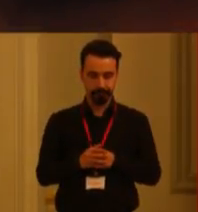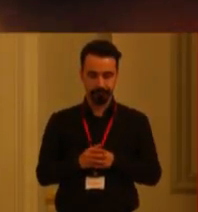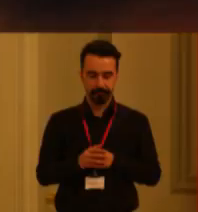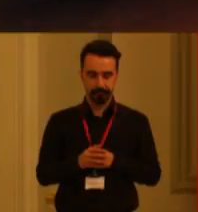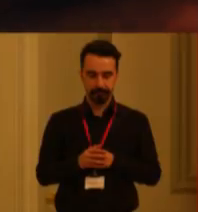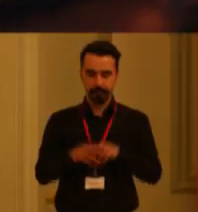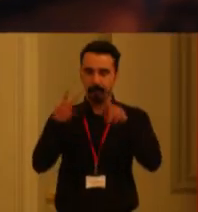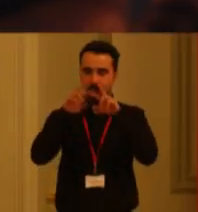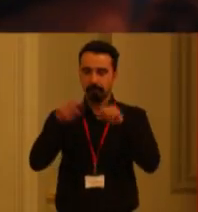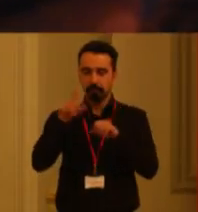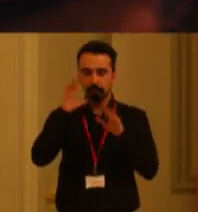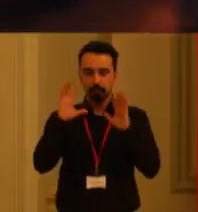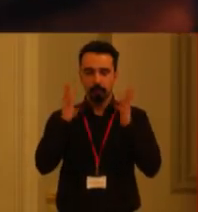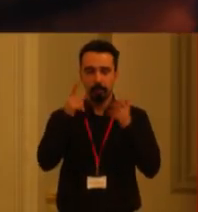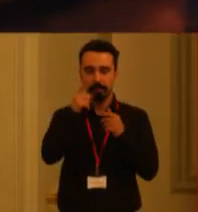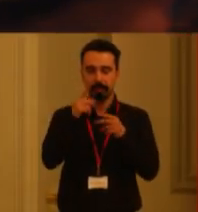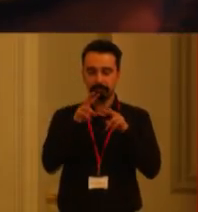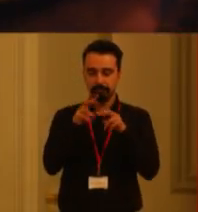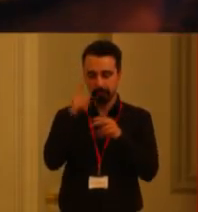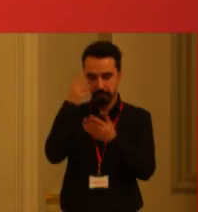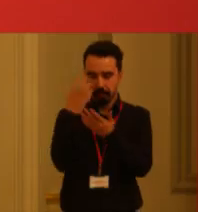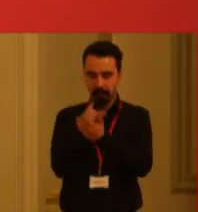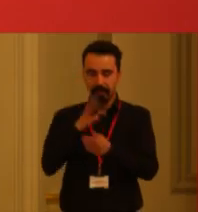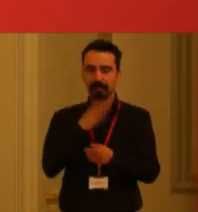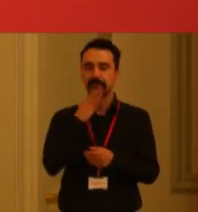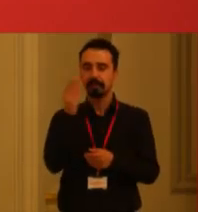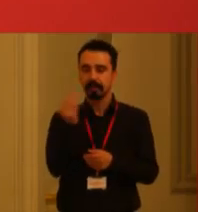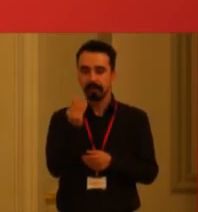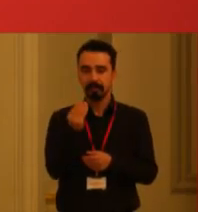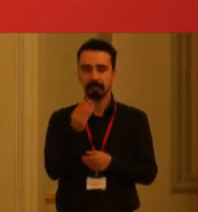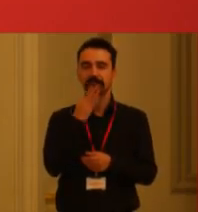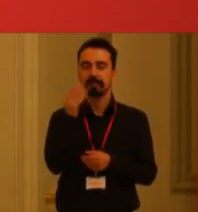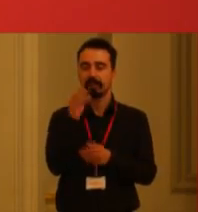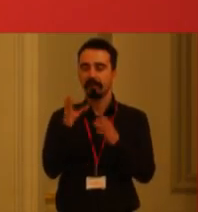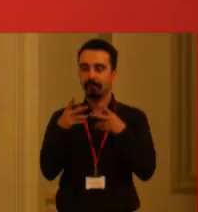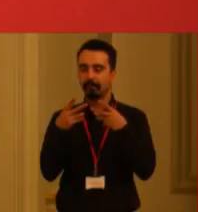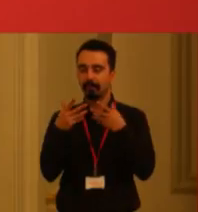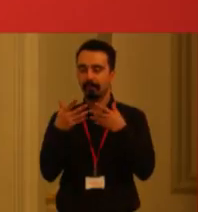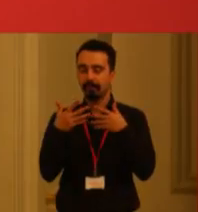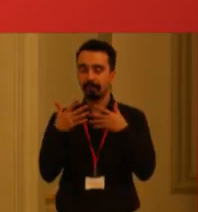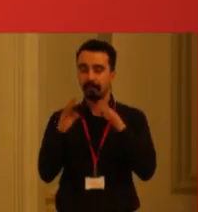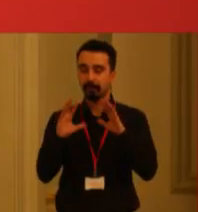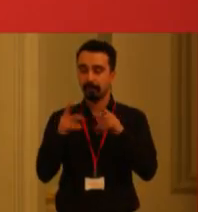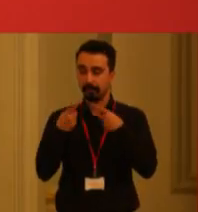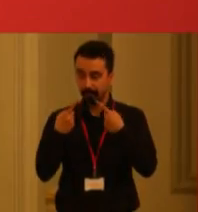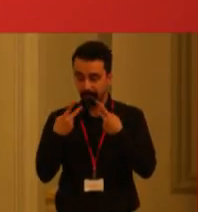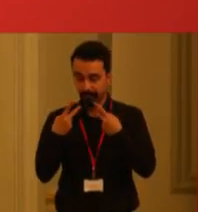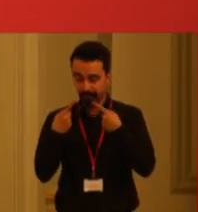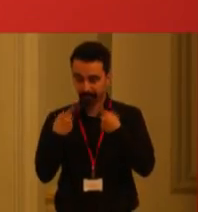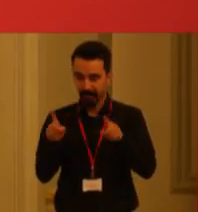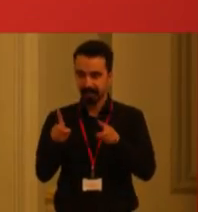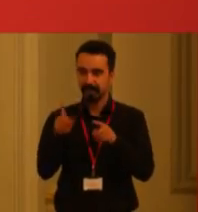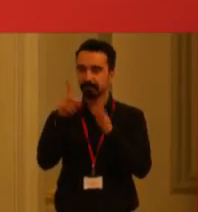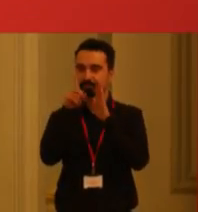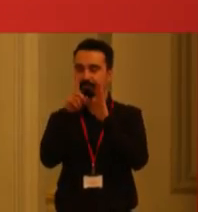additional comments? There's this interesting data from the research which goes young